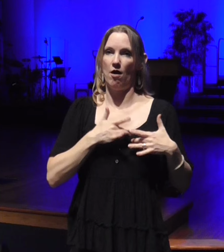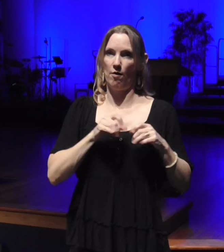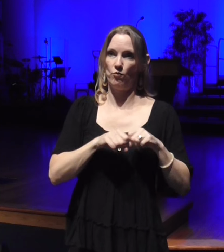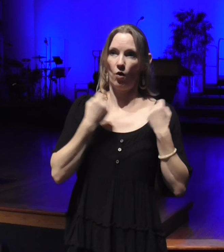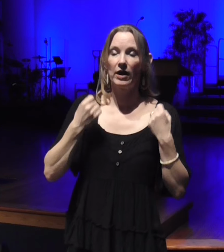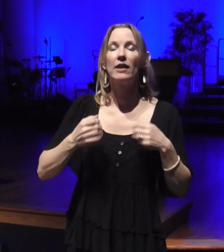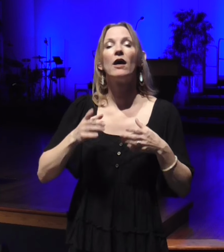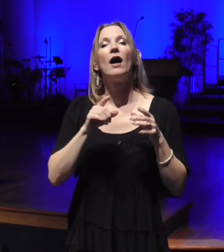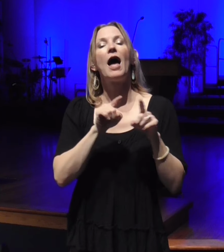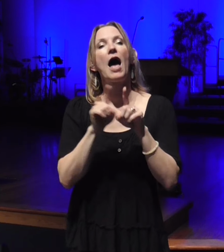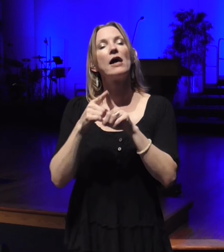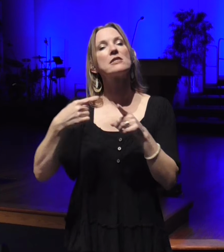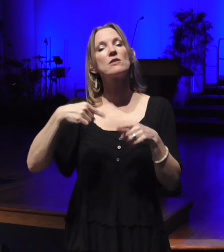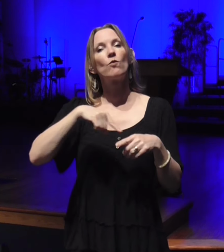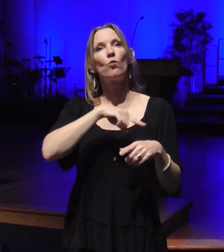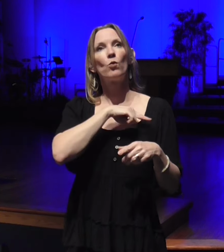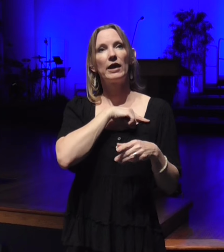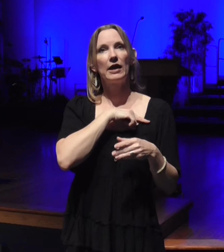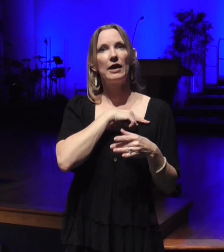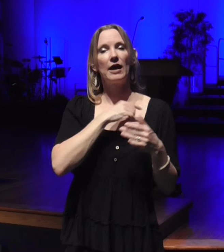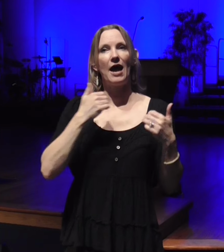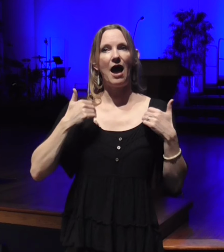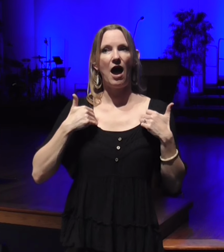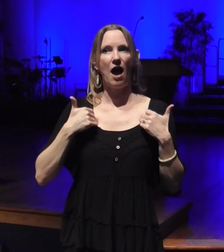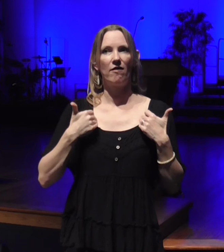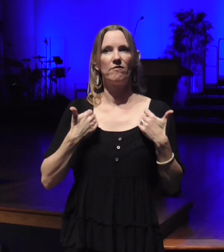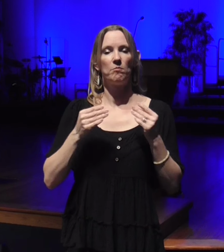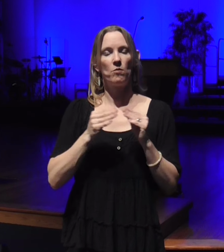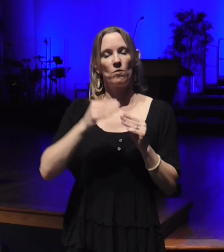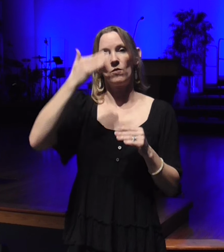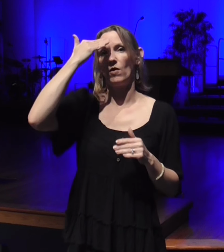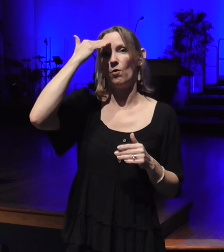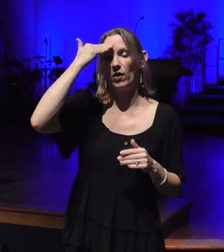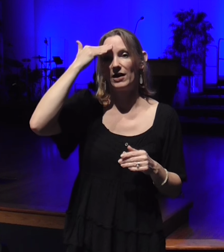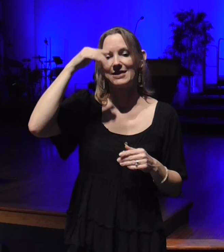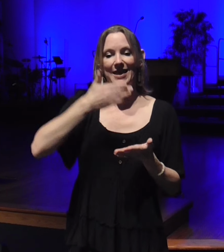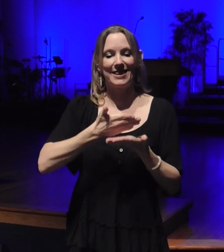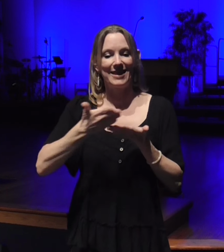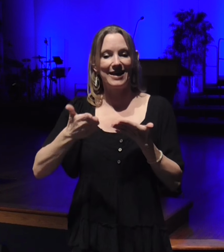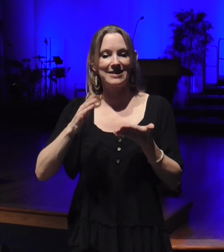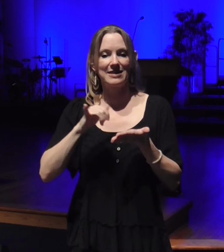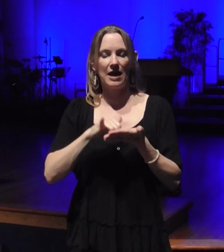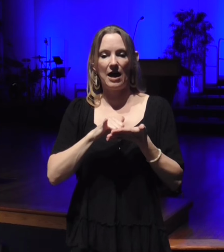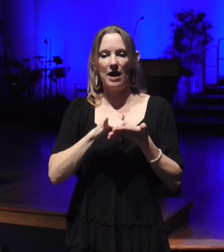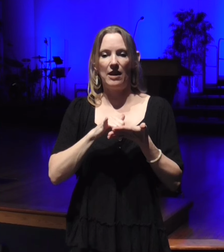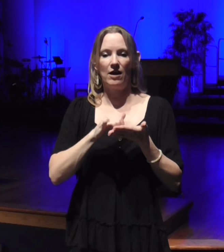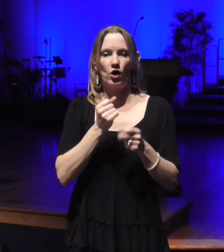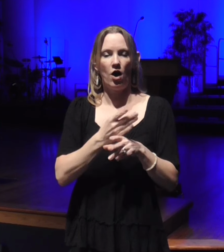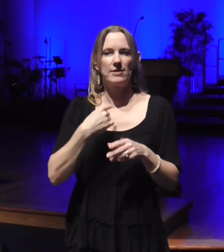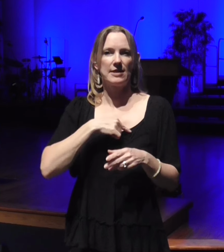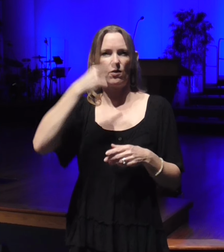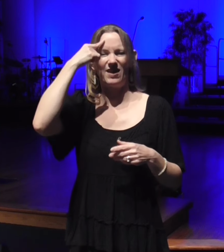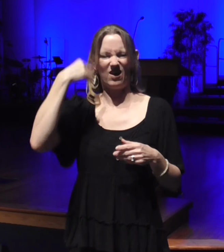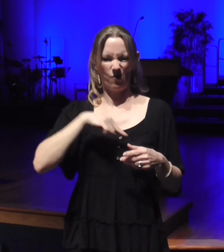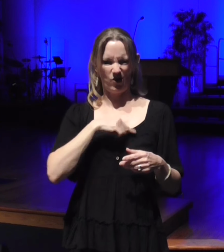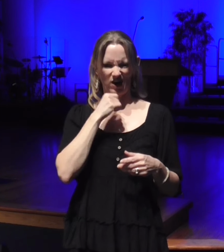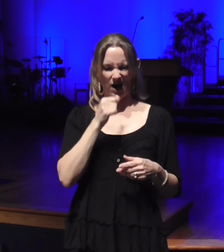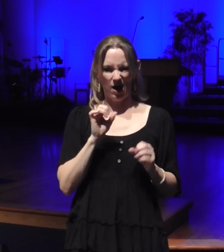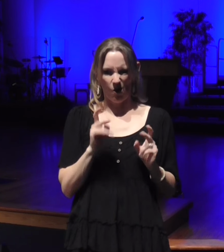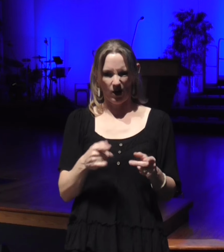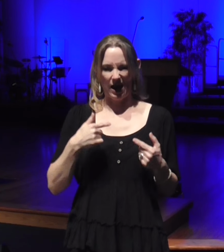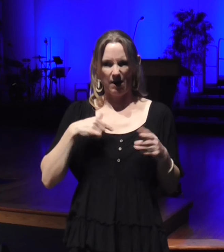As we bring about an awareness that these things that often make us think we're not okay, we're doing